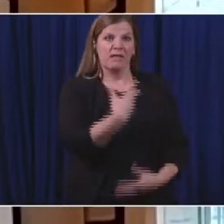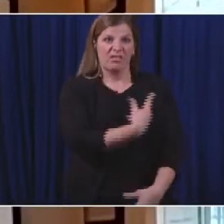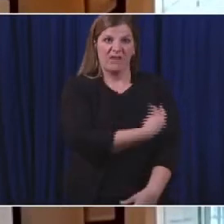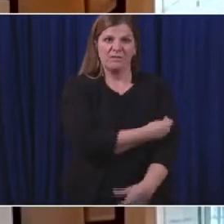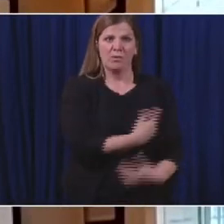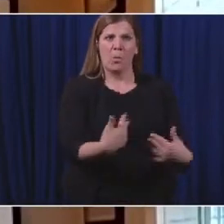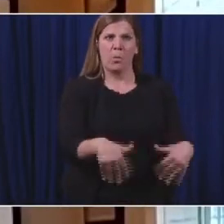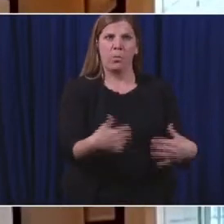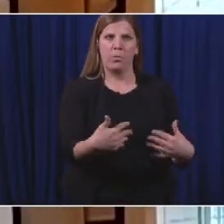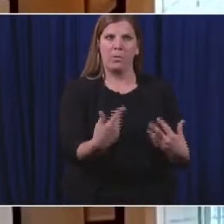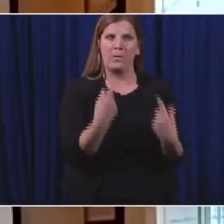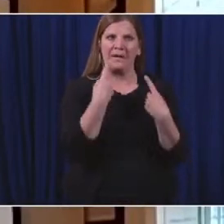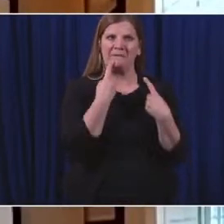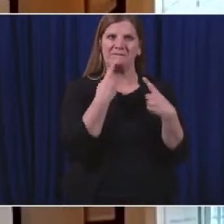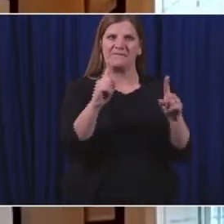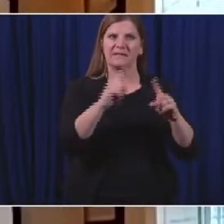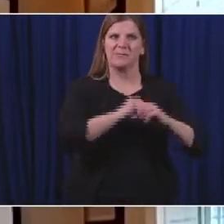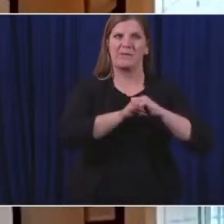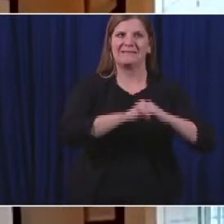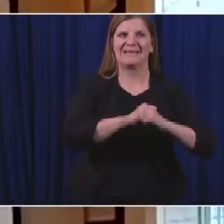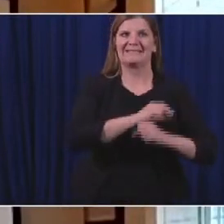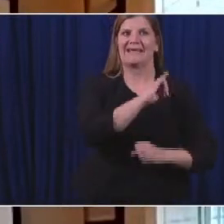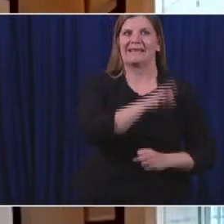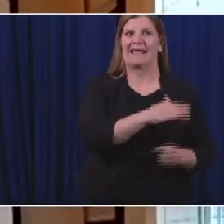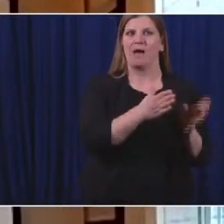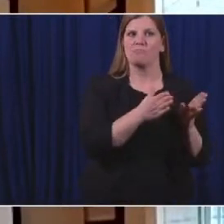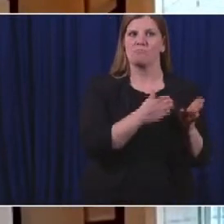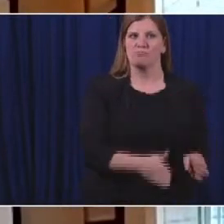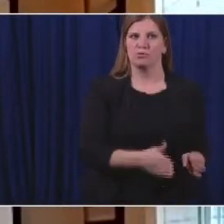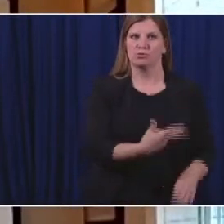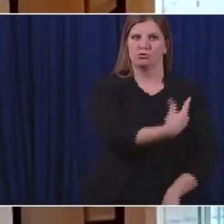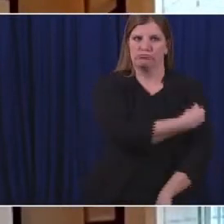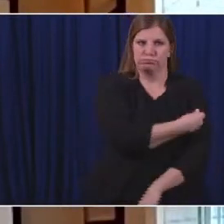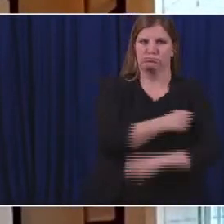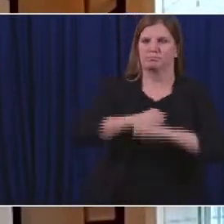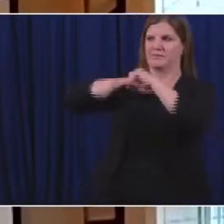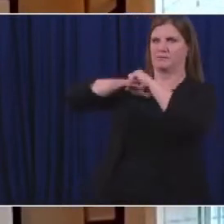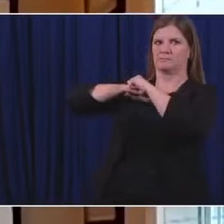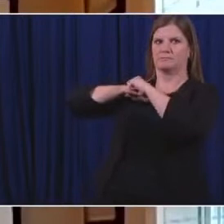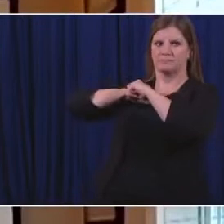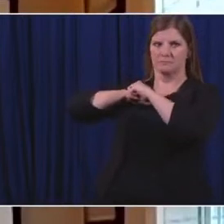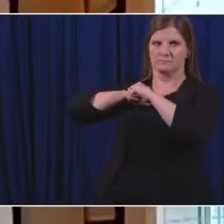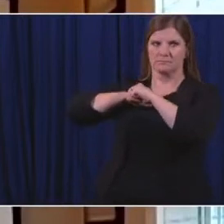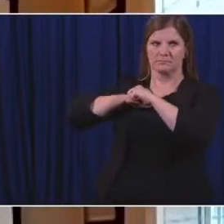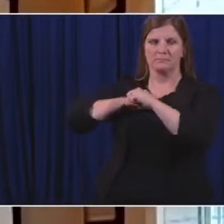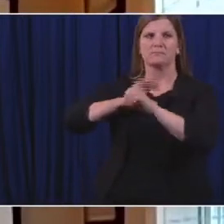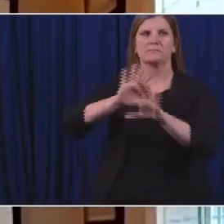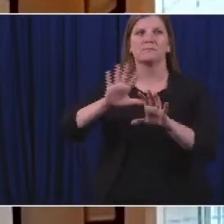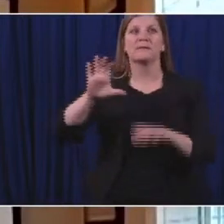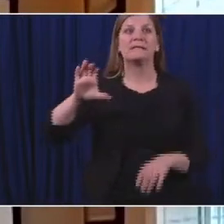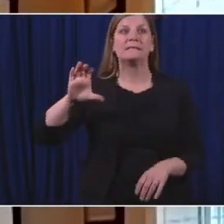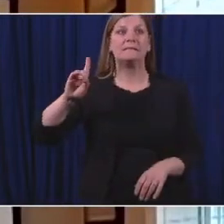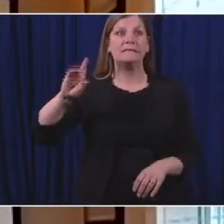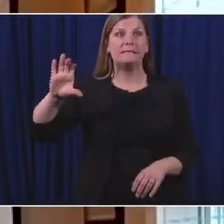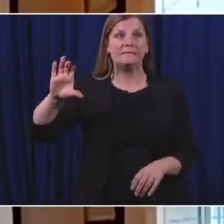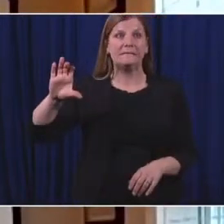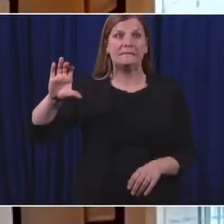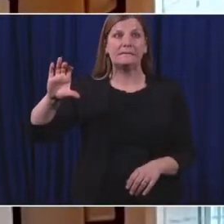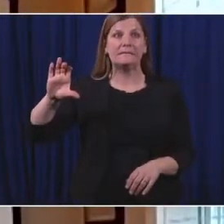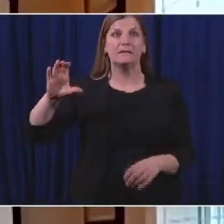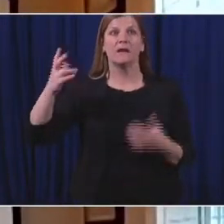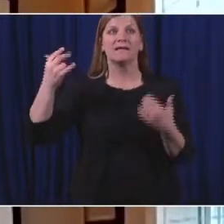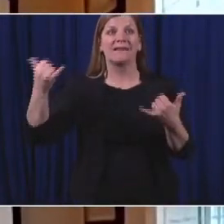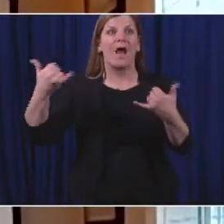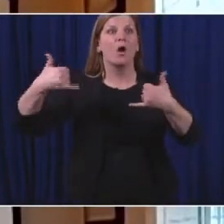the individual who's received it. The CDC is still in the process of going through the process with the FDA